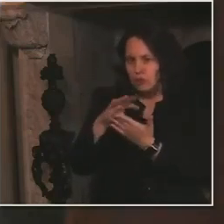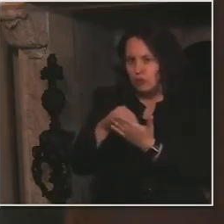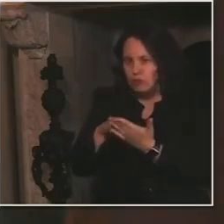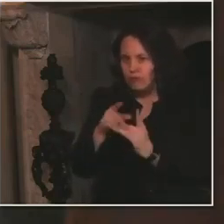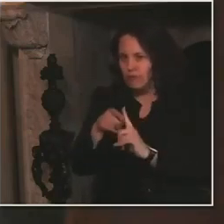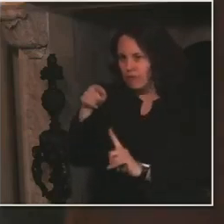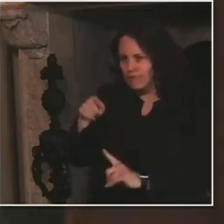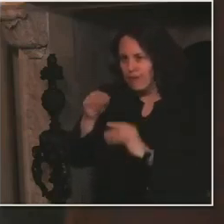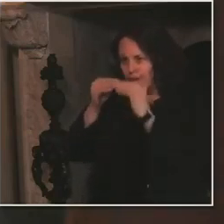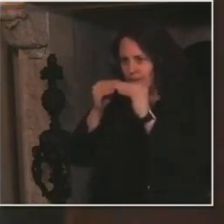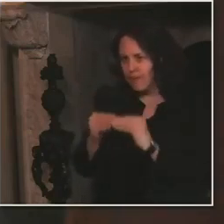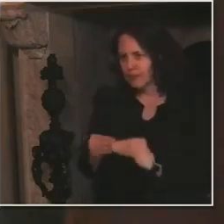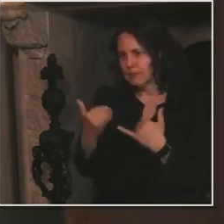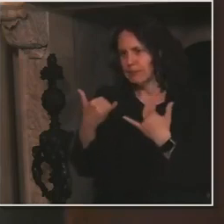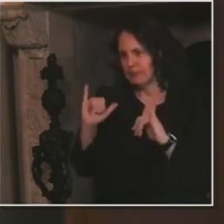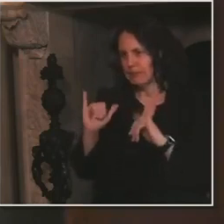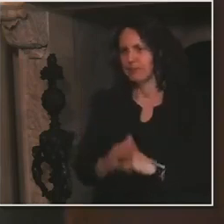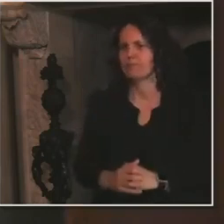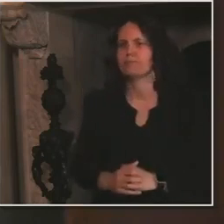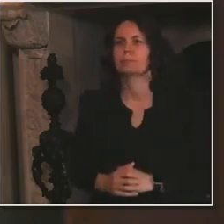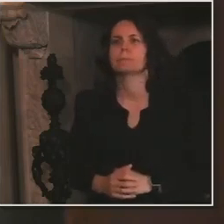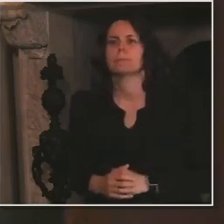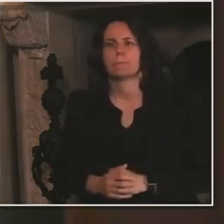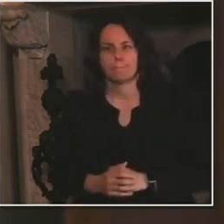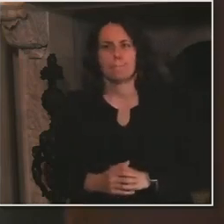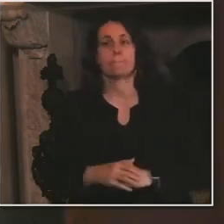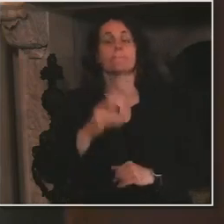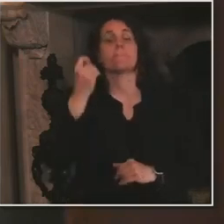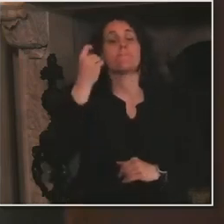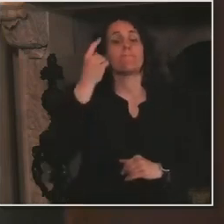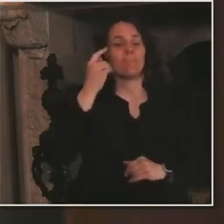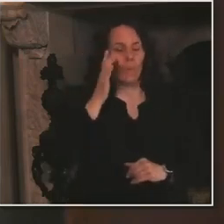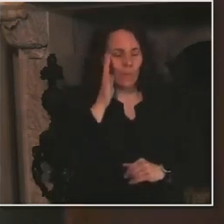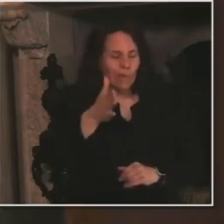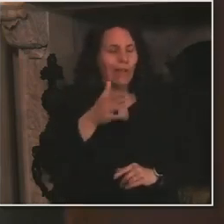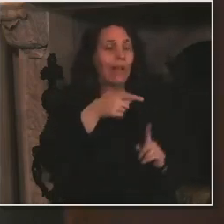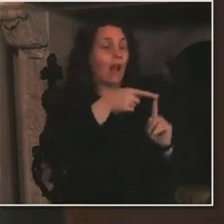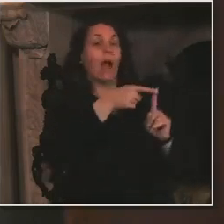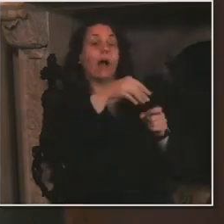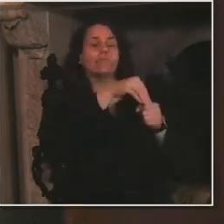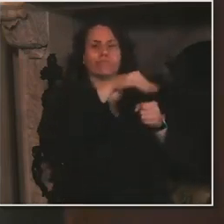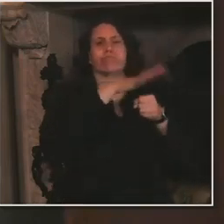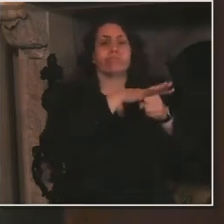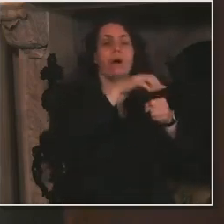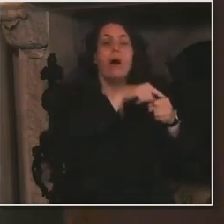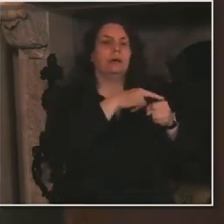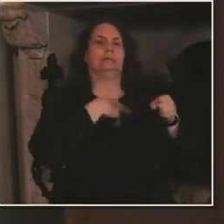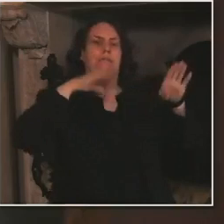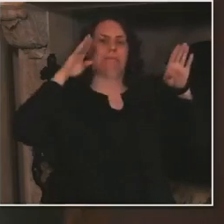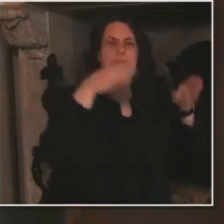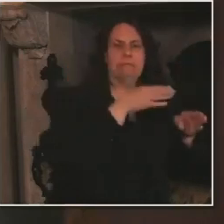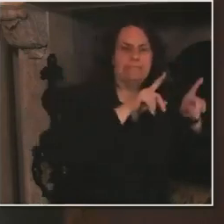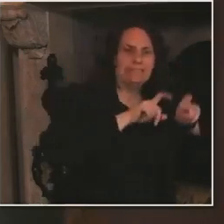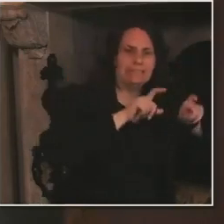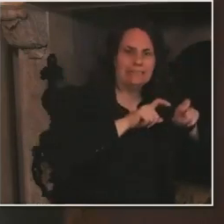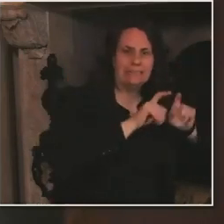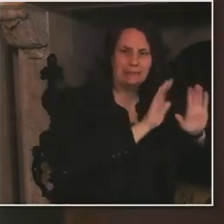specific outbreak testing, working with our health system partners to stand up more access to testing through those